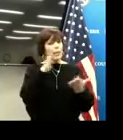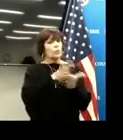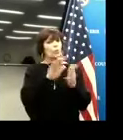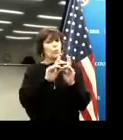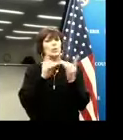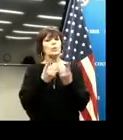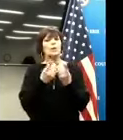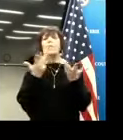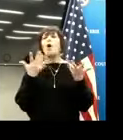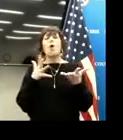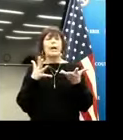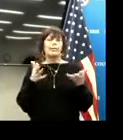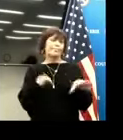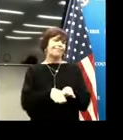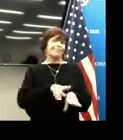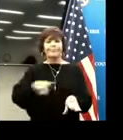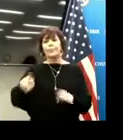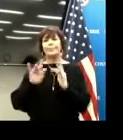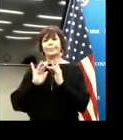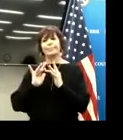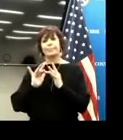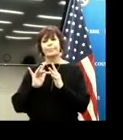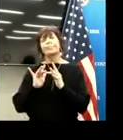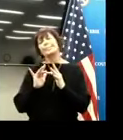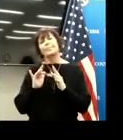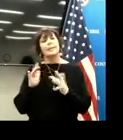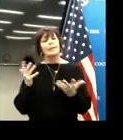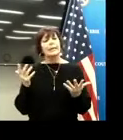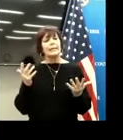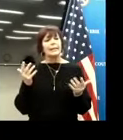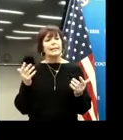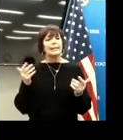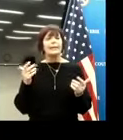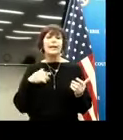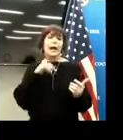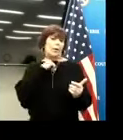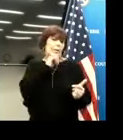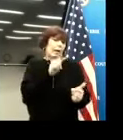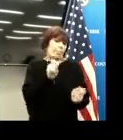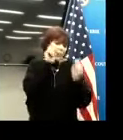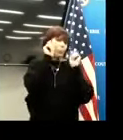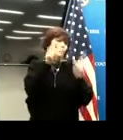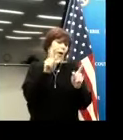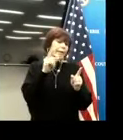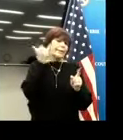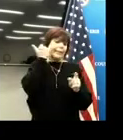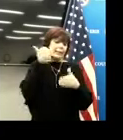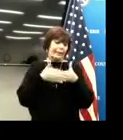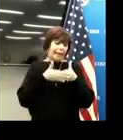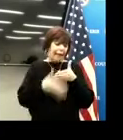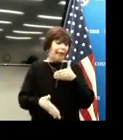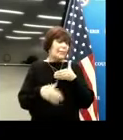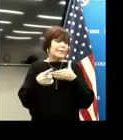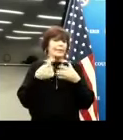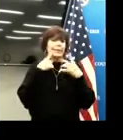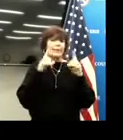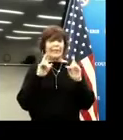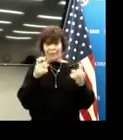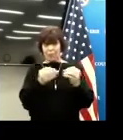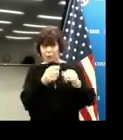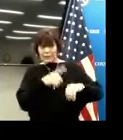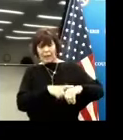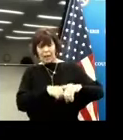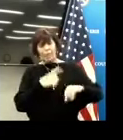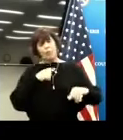already gone virtual. The media's been talking about it, and it would not be surprised even after this announcement, even if they're given a little bit more